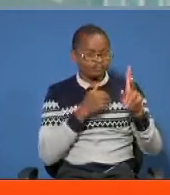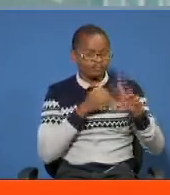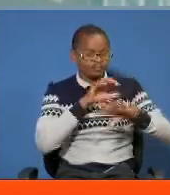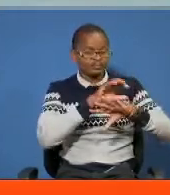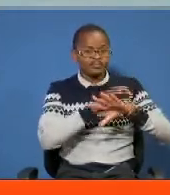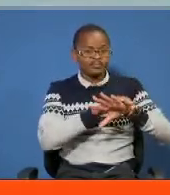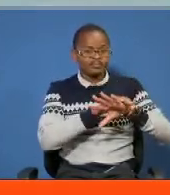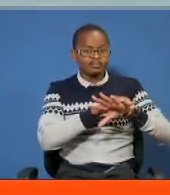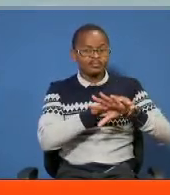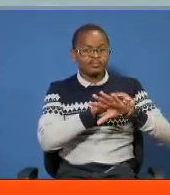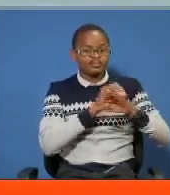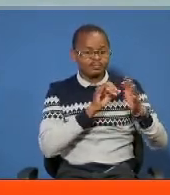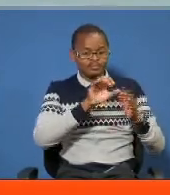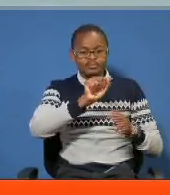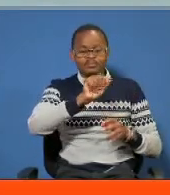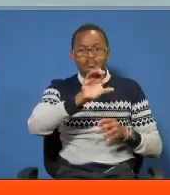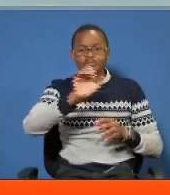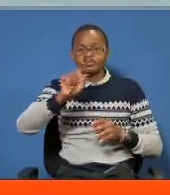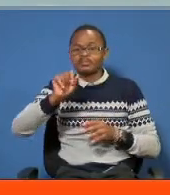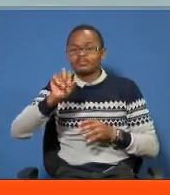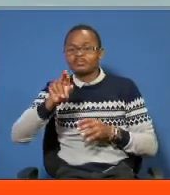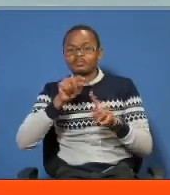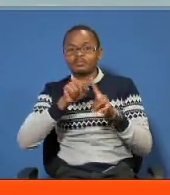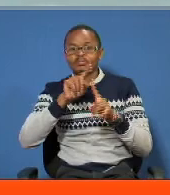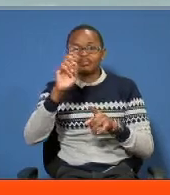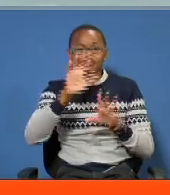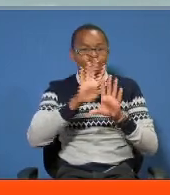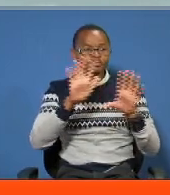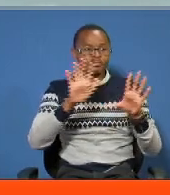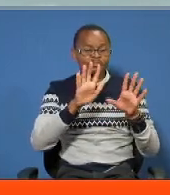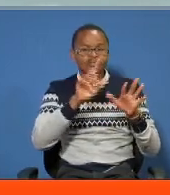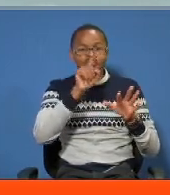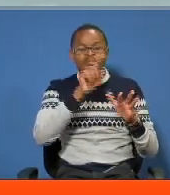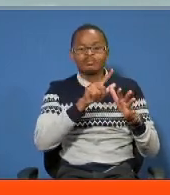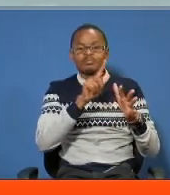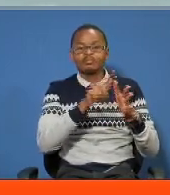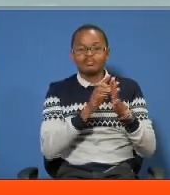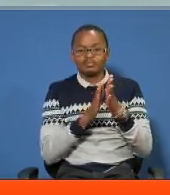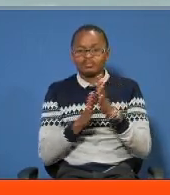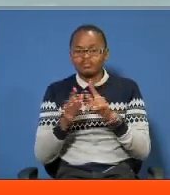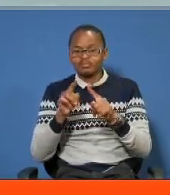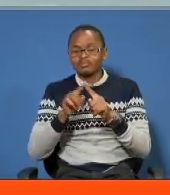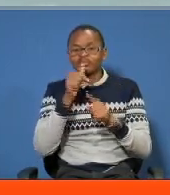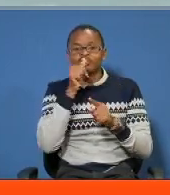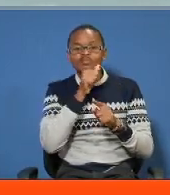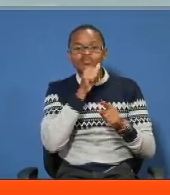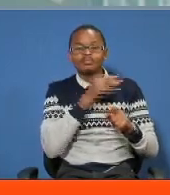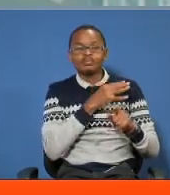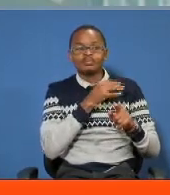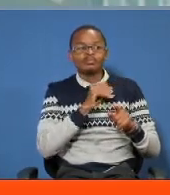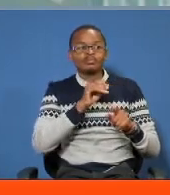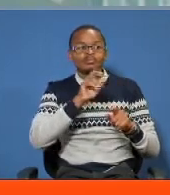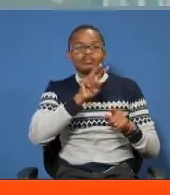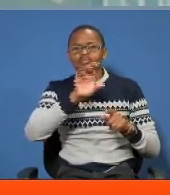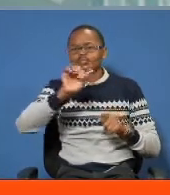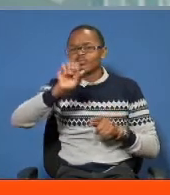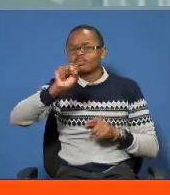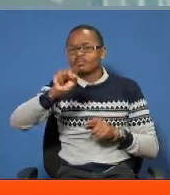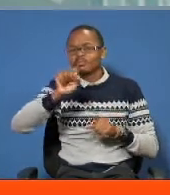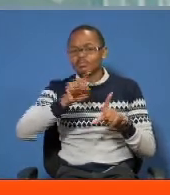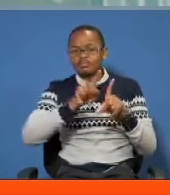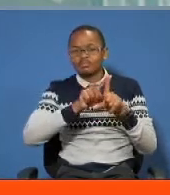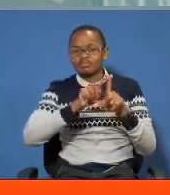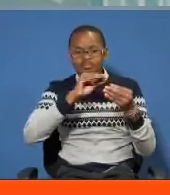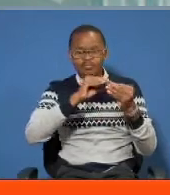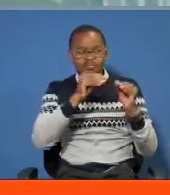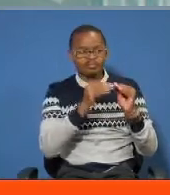Kisumu, I need to find an accelerator there. Yeah. I don't have to relocate to Nairobi. And that accelerator needs to be very well plugged to private sectors and VCs